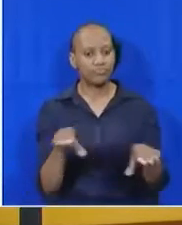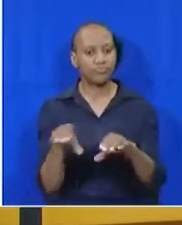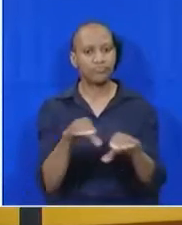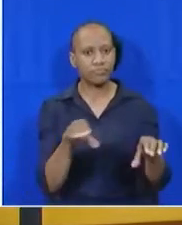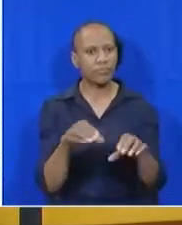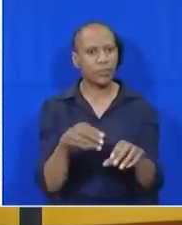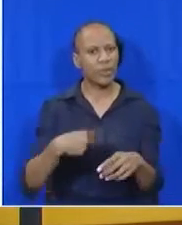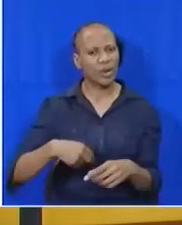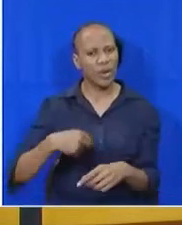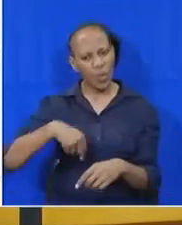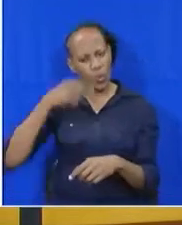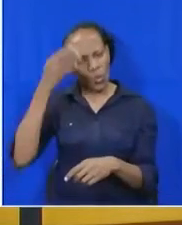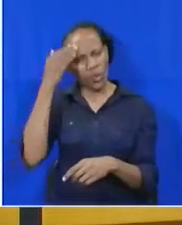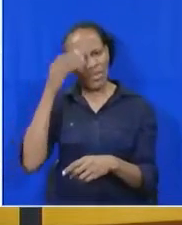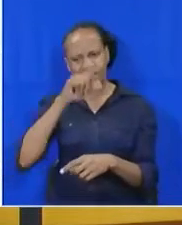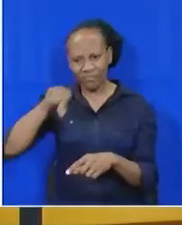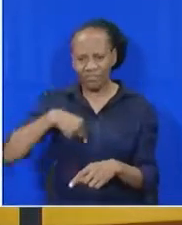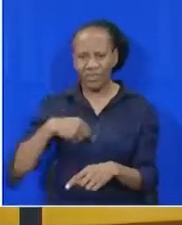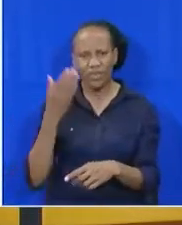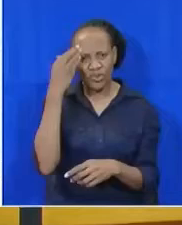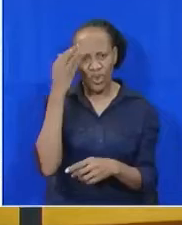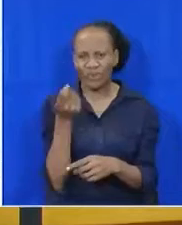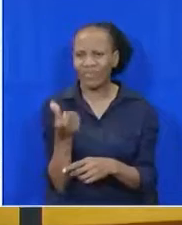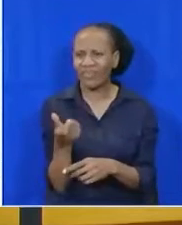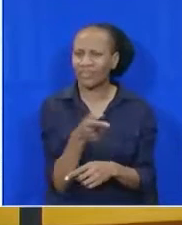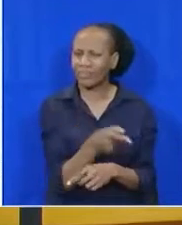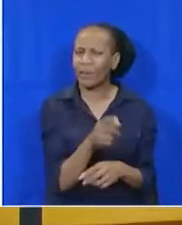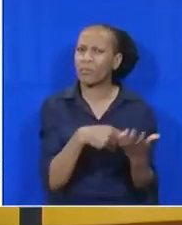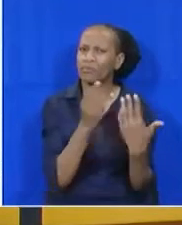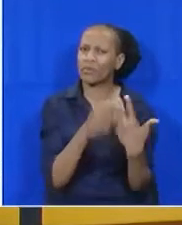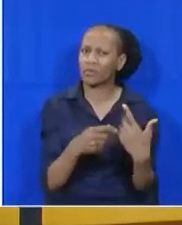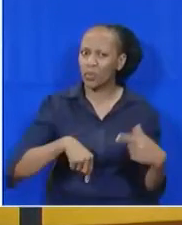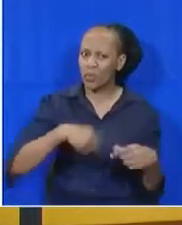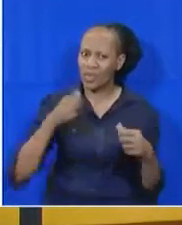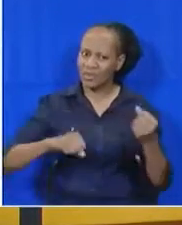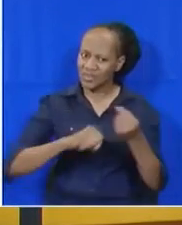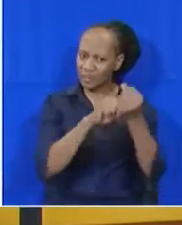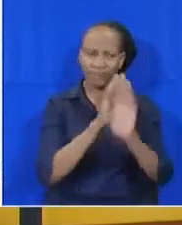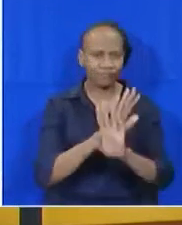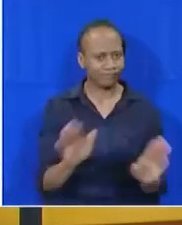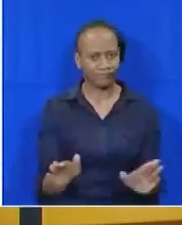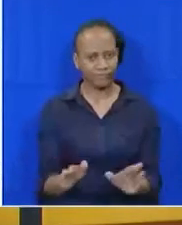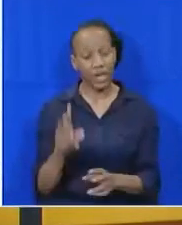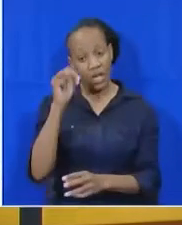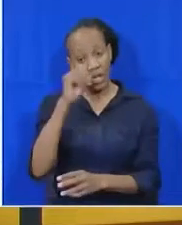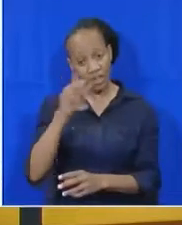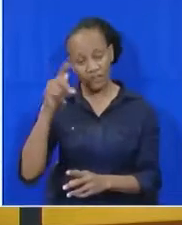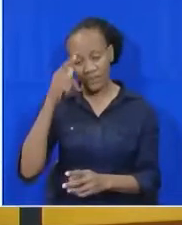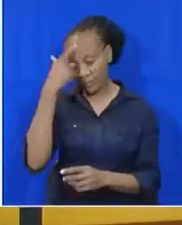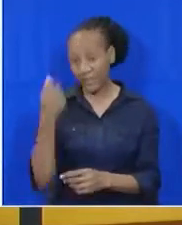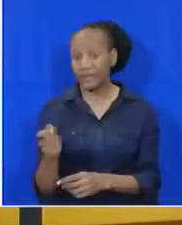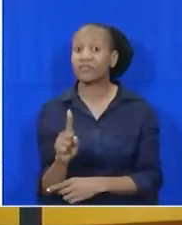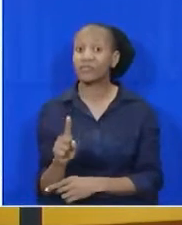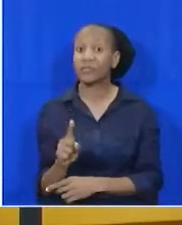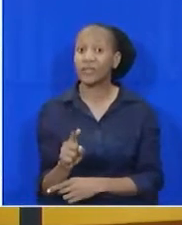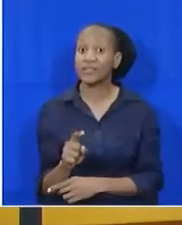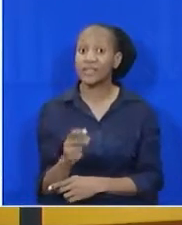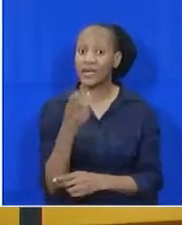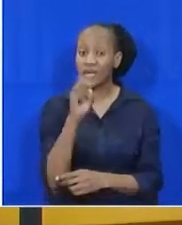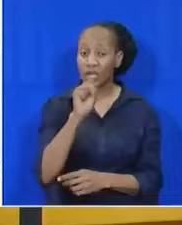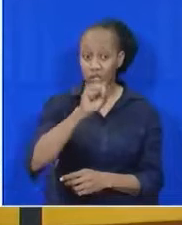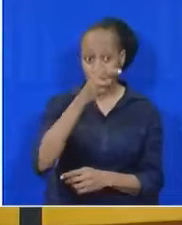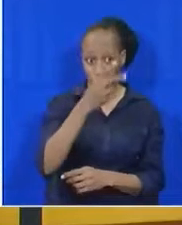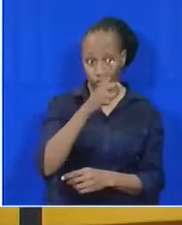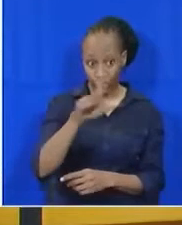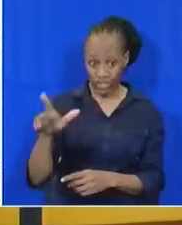knowledge about. The NFP believes that until it has been proven that shale gas is